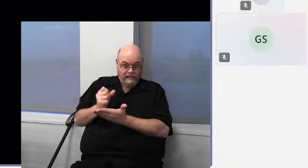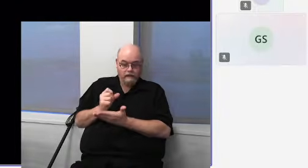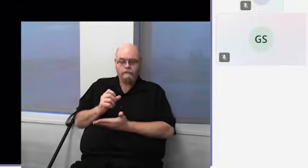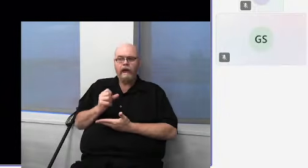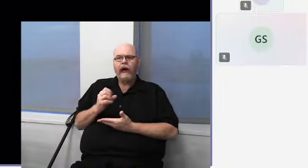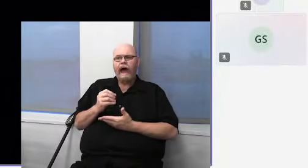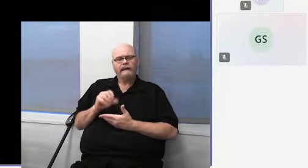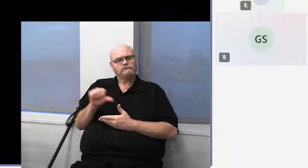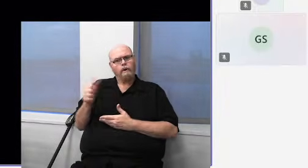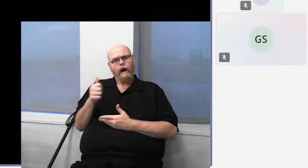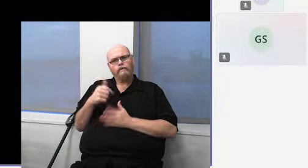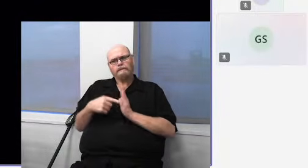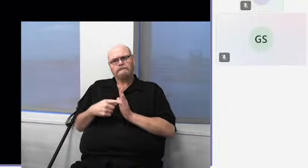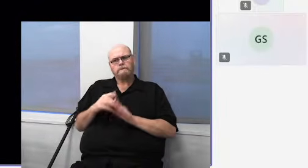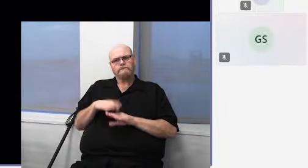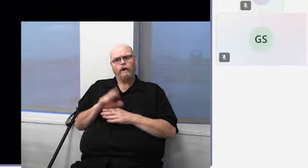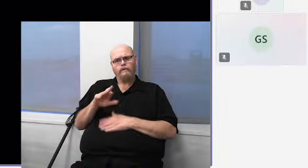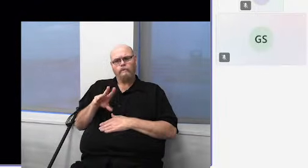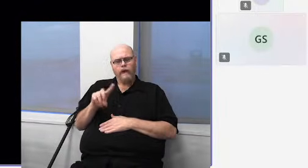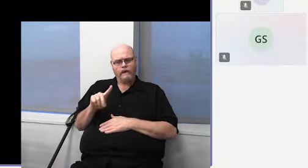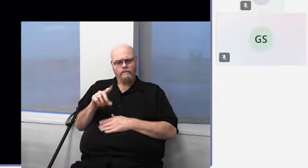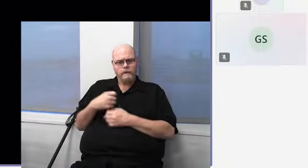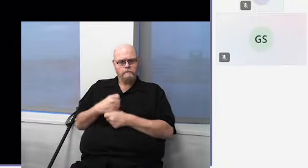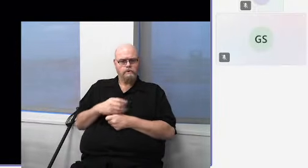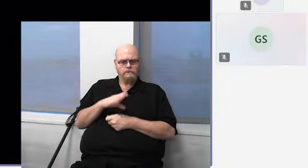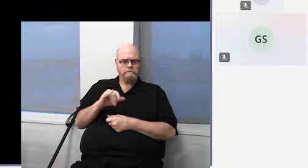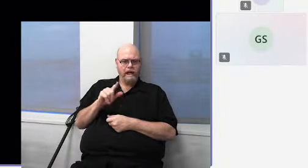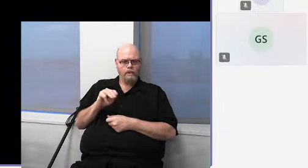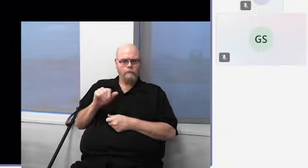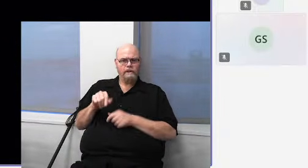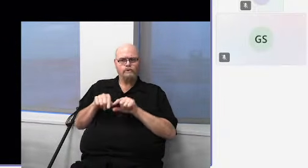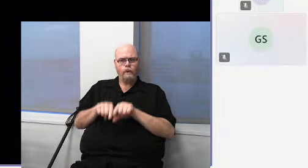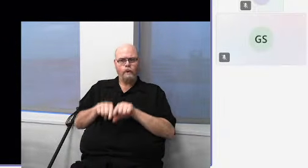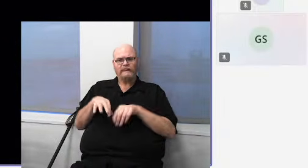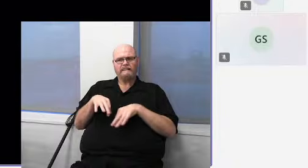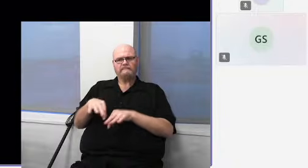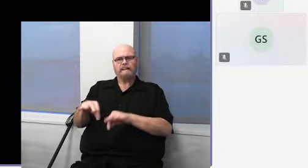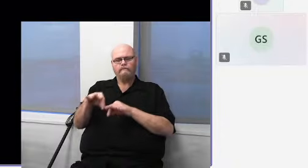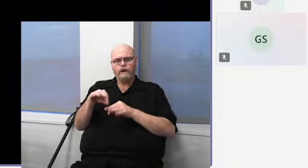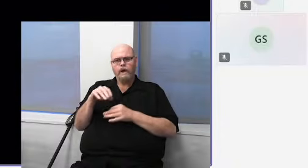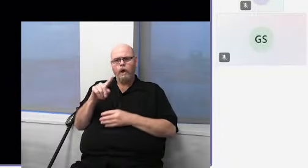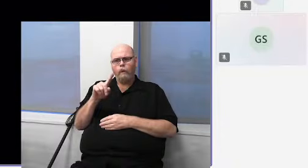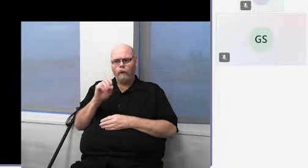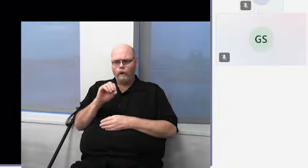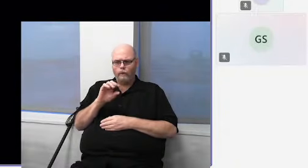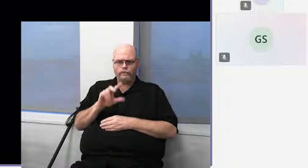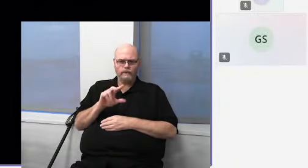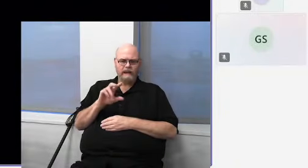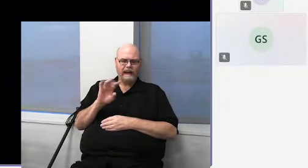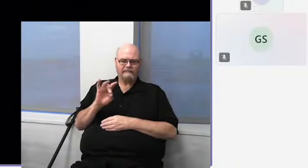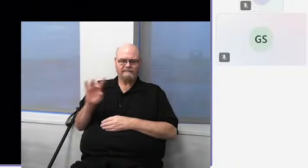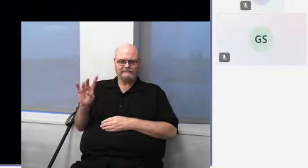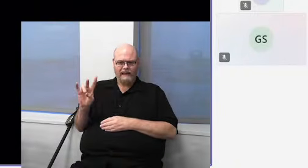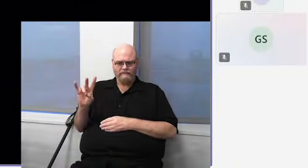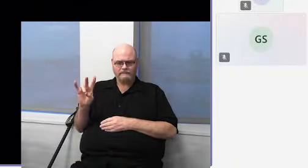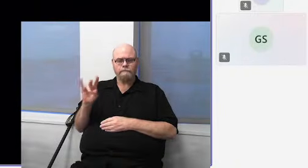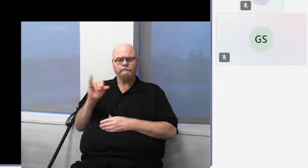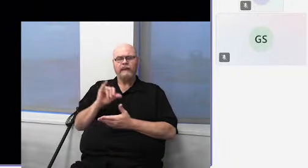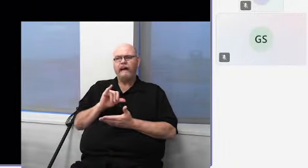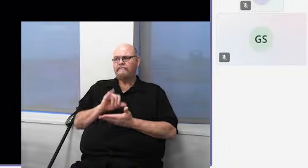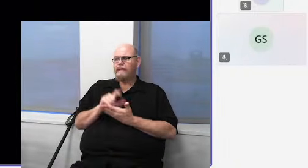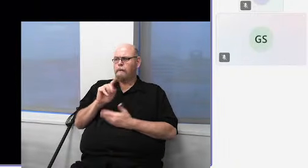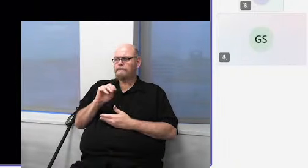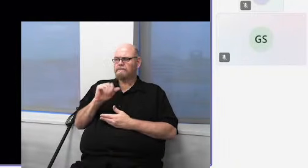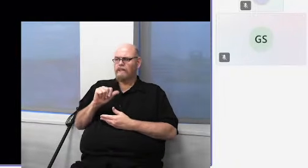them. Other exhibits are already on the record, produced by LUMA and Discovery. Bondholder Exhibit 387, known as